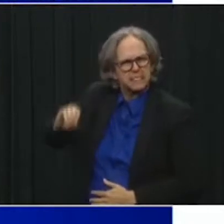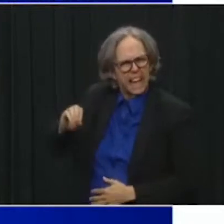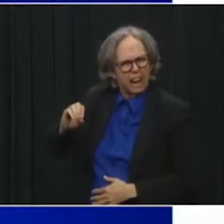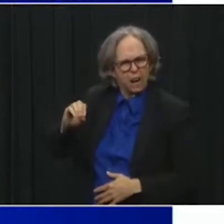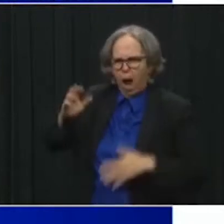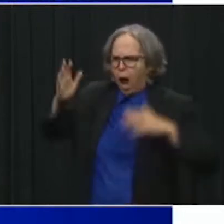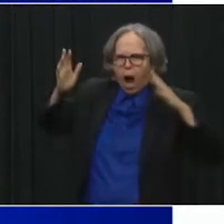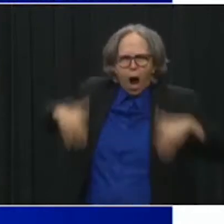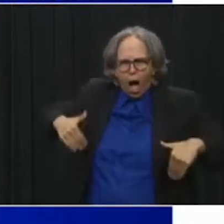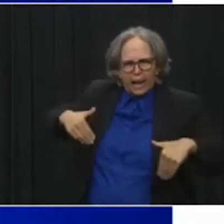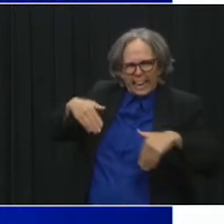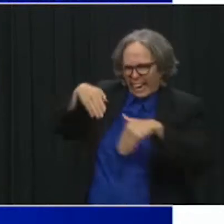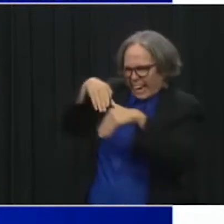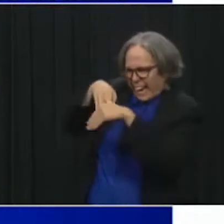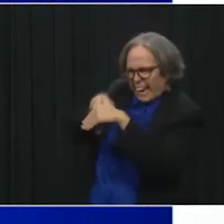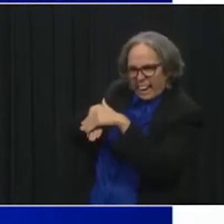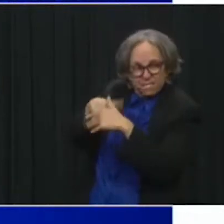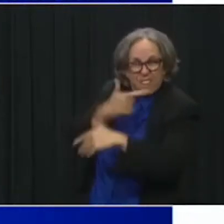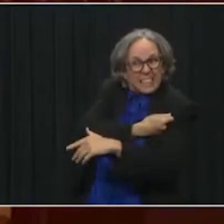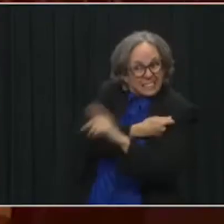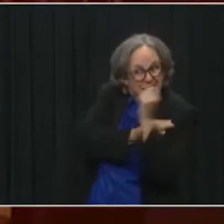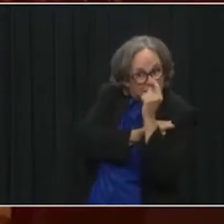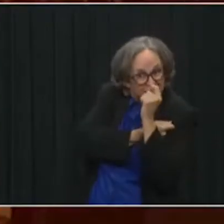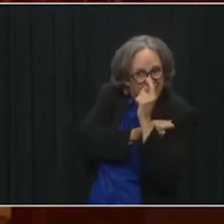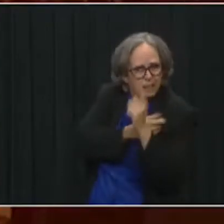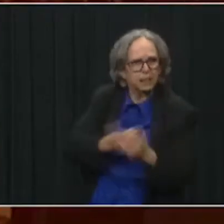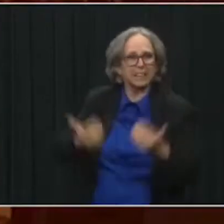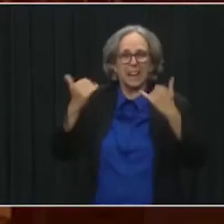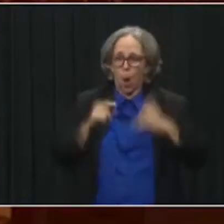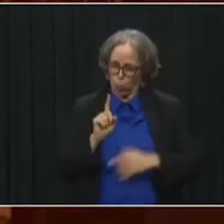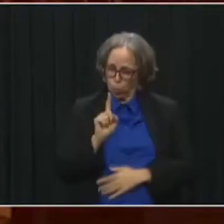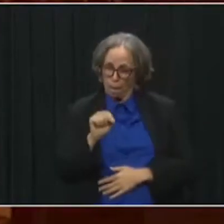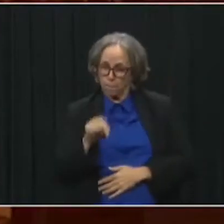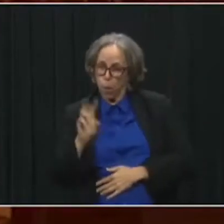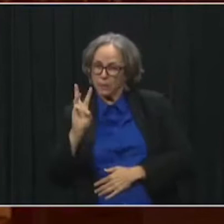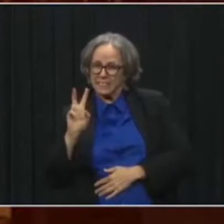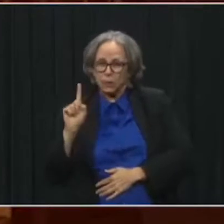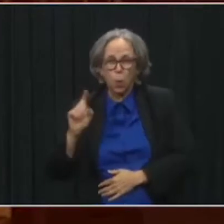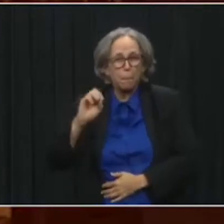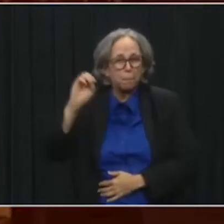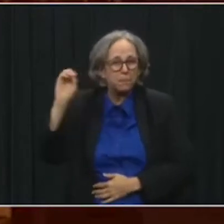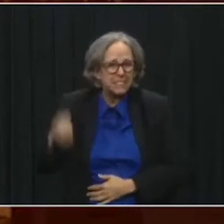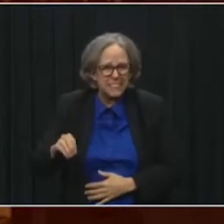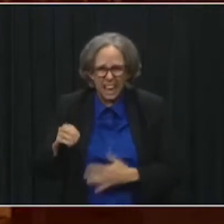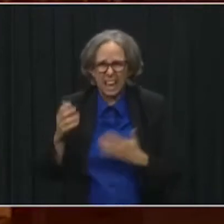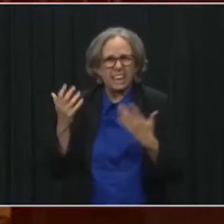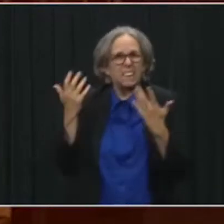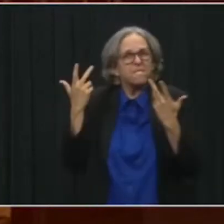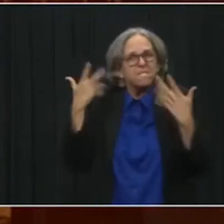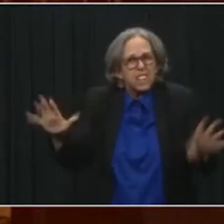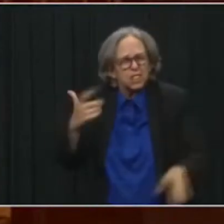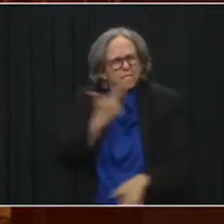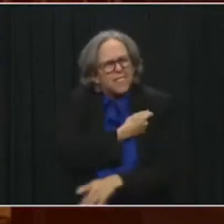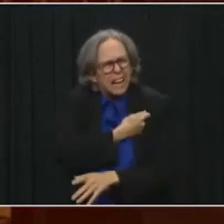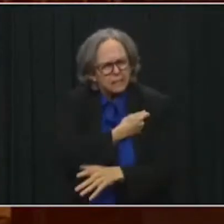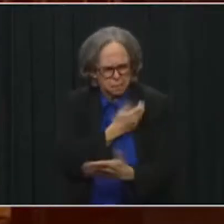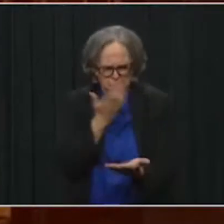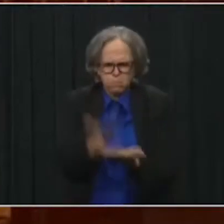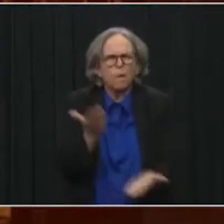1.6% had been vaccinated. Again, there's no more strong testament to the power of the